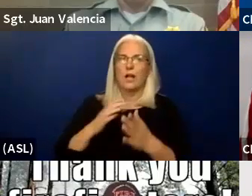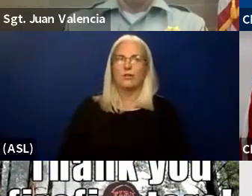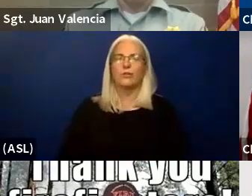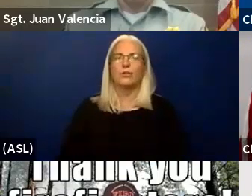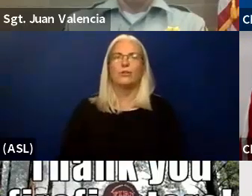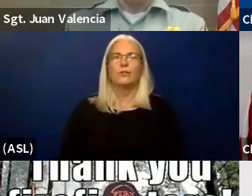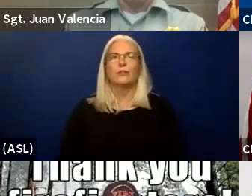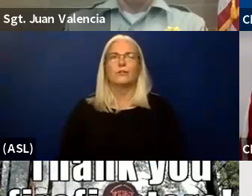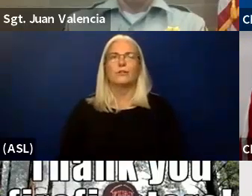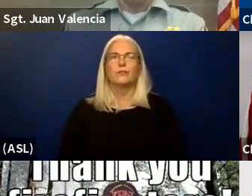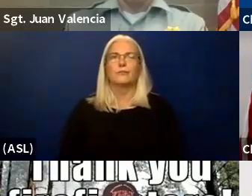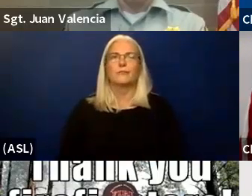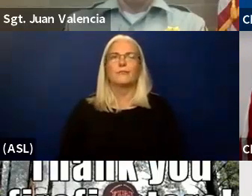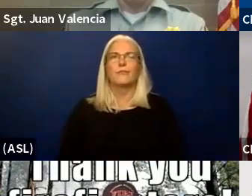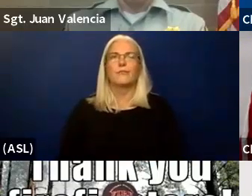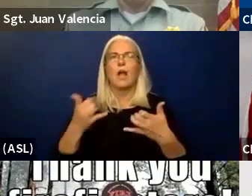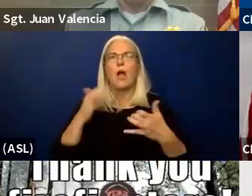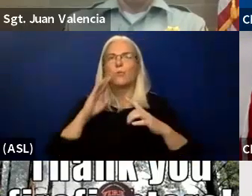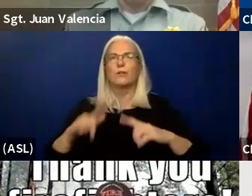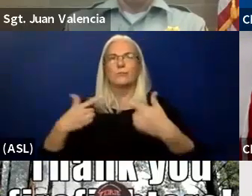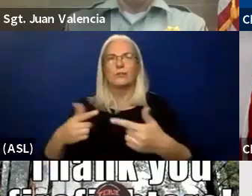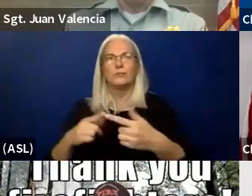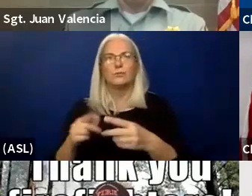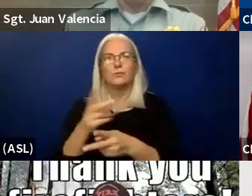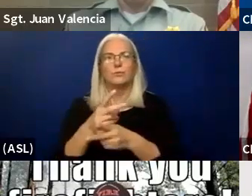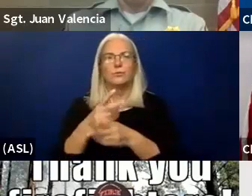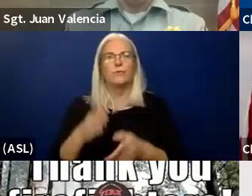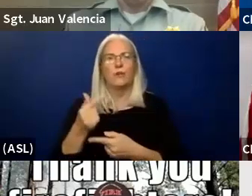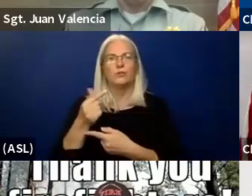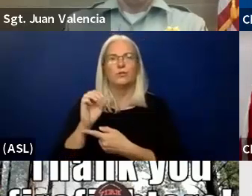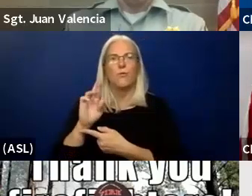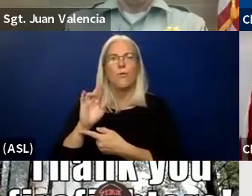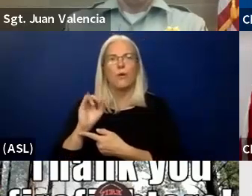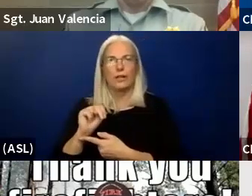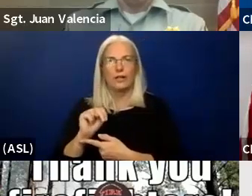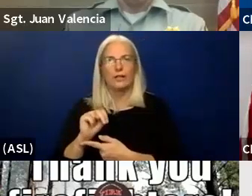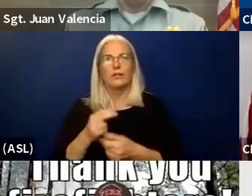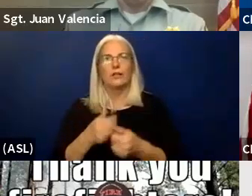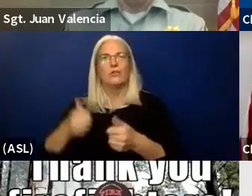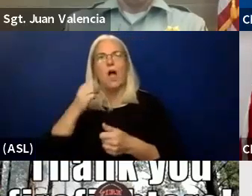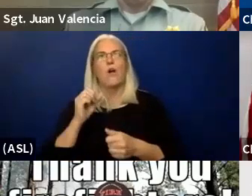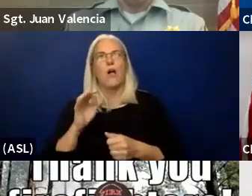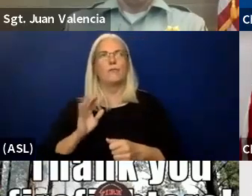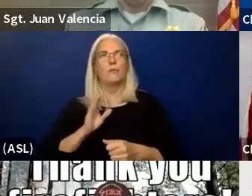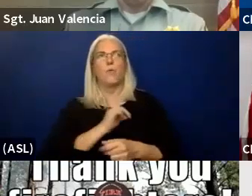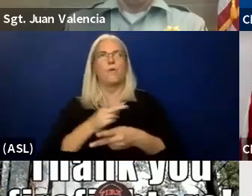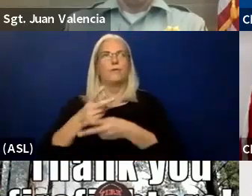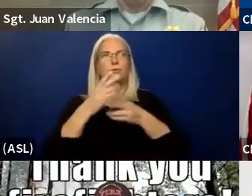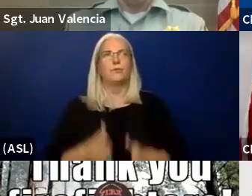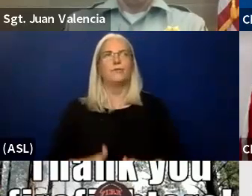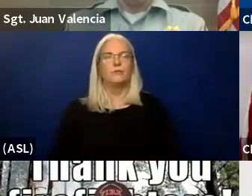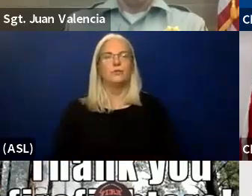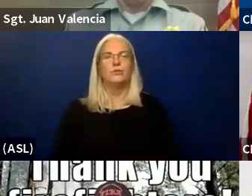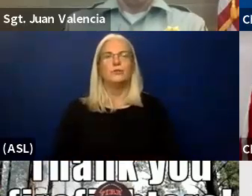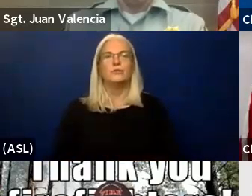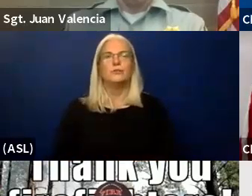Supervisor Susan Gorin, Chair of the Board of Supervisors. Chair Gorin. Thank you. And I love your virtual